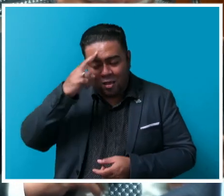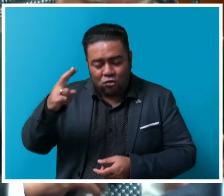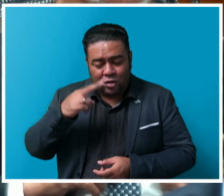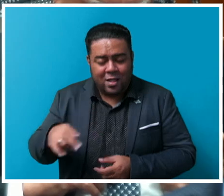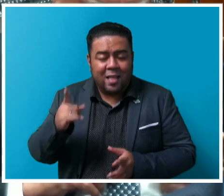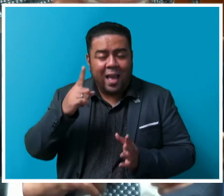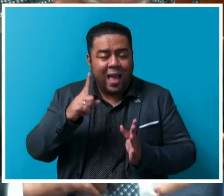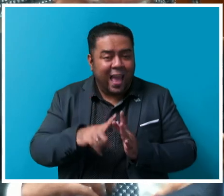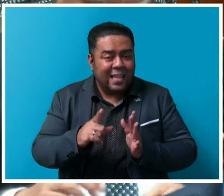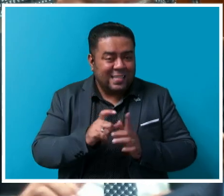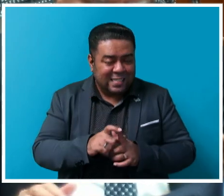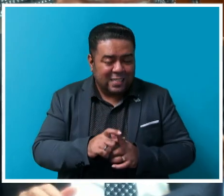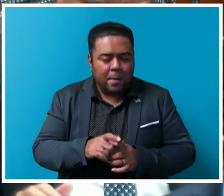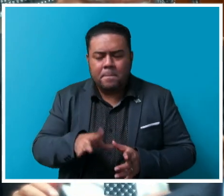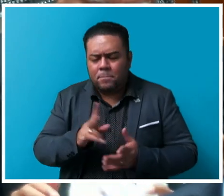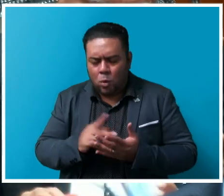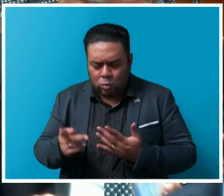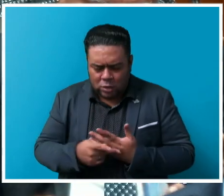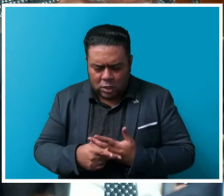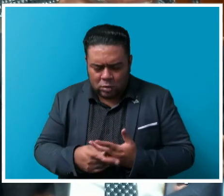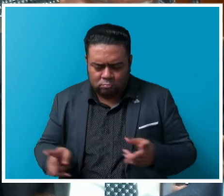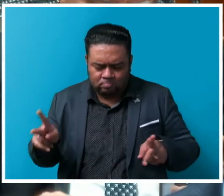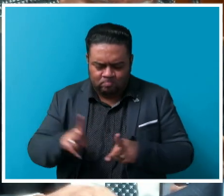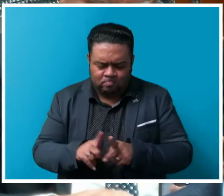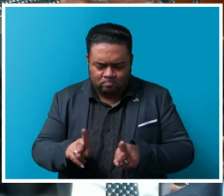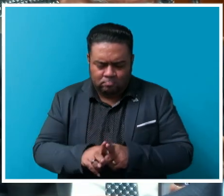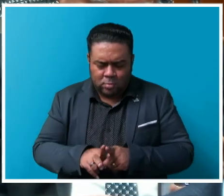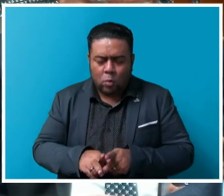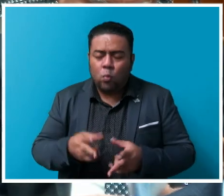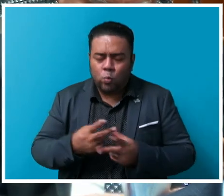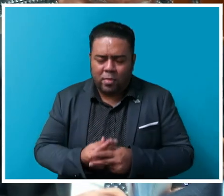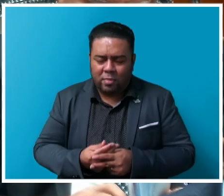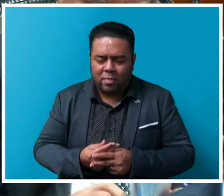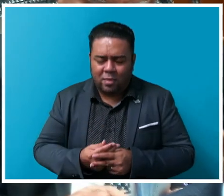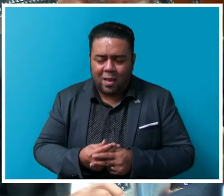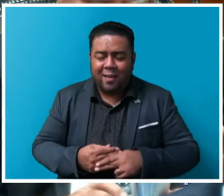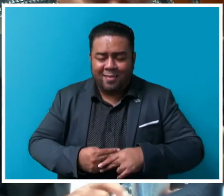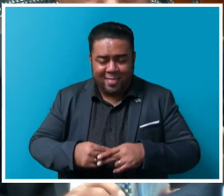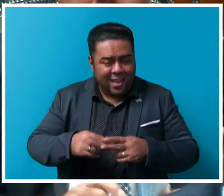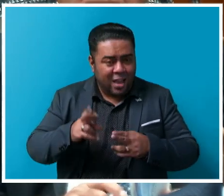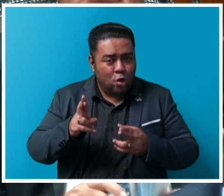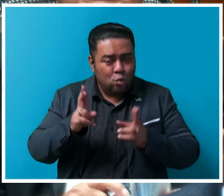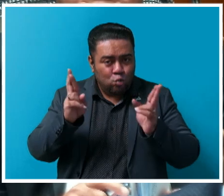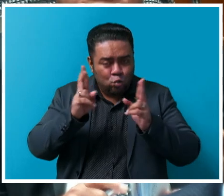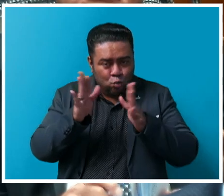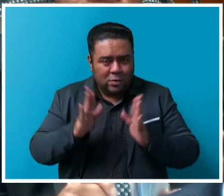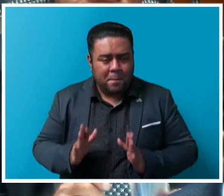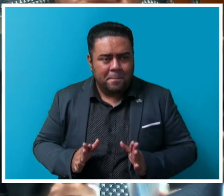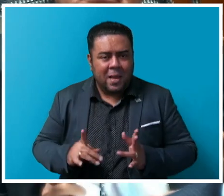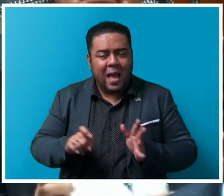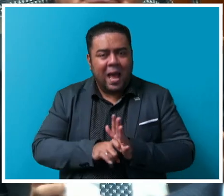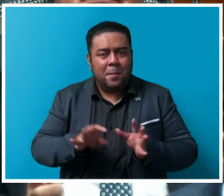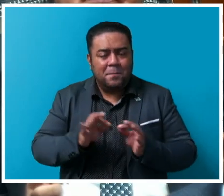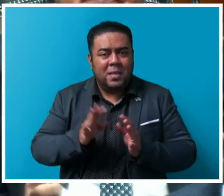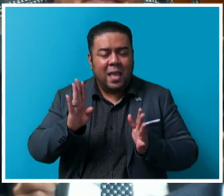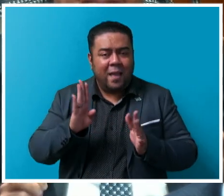project which is developed in collaboration with the Reserve Bank of Fiji. This initiative is transformative and will make